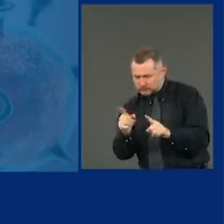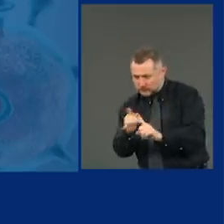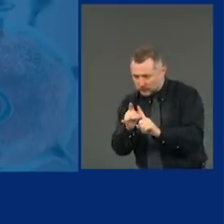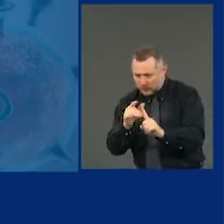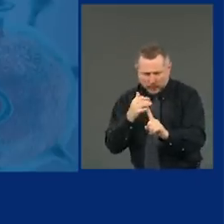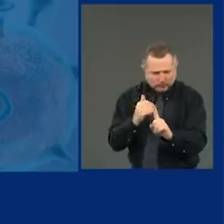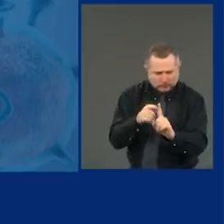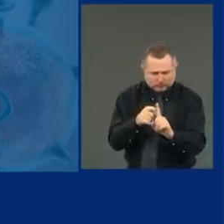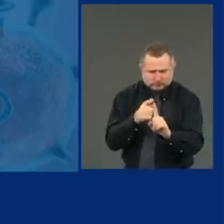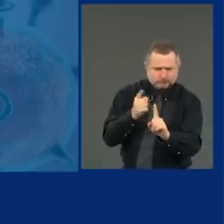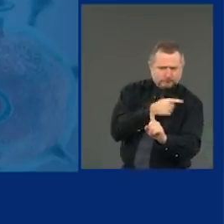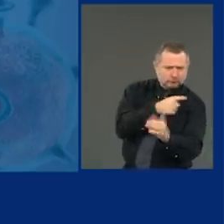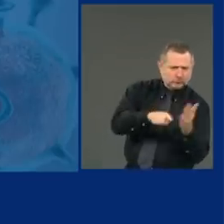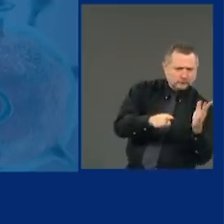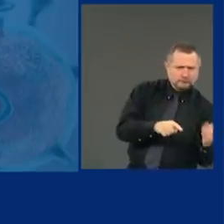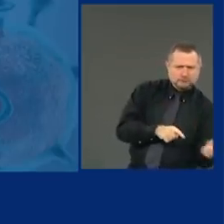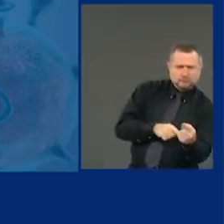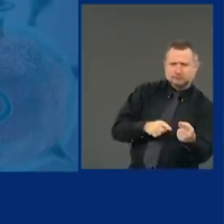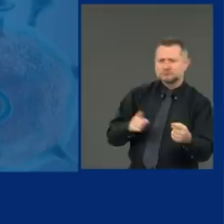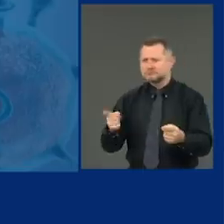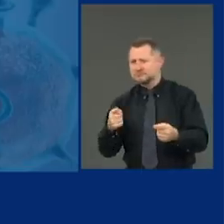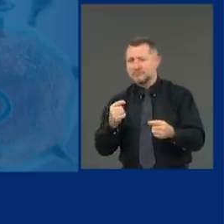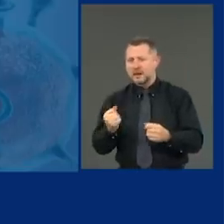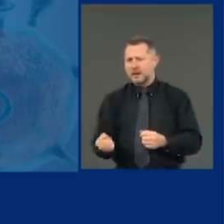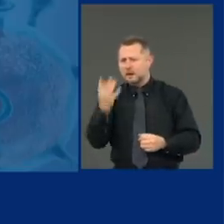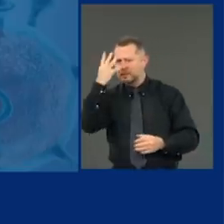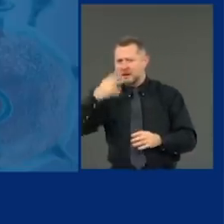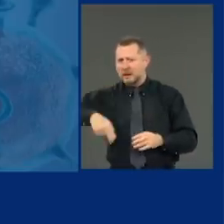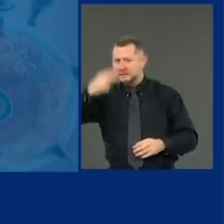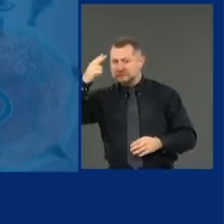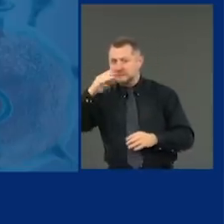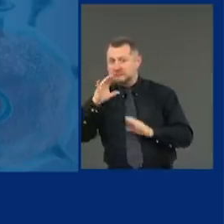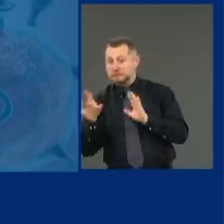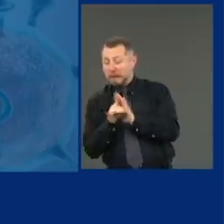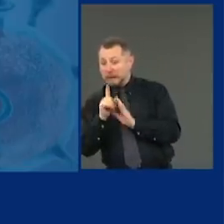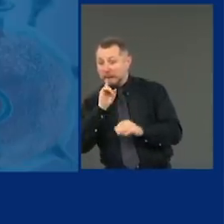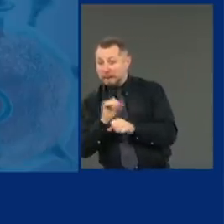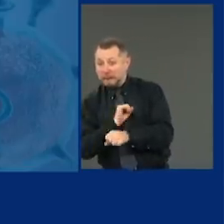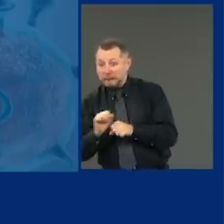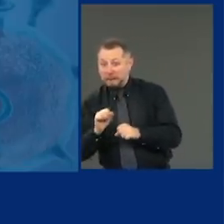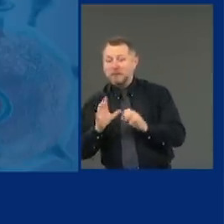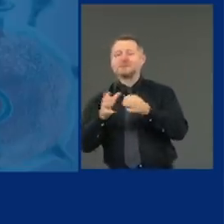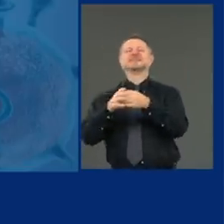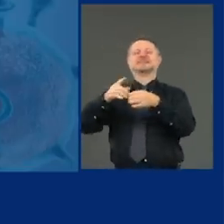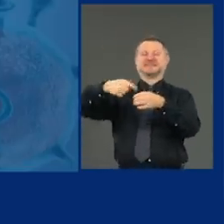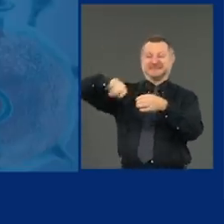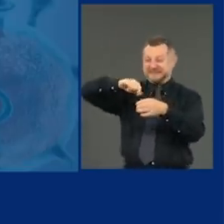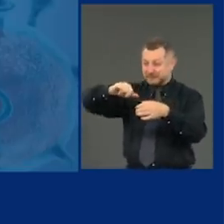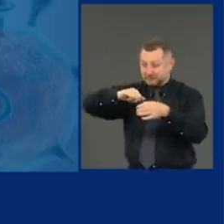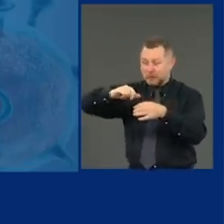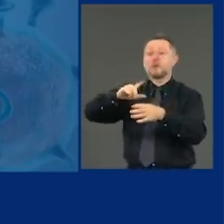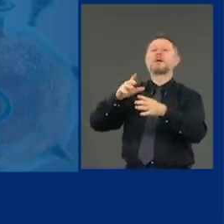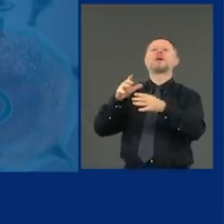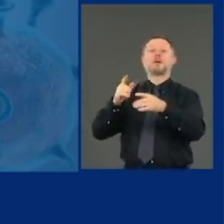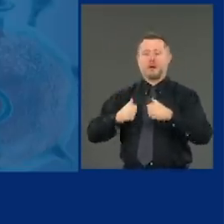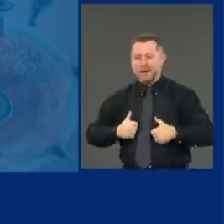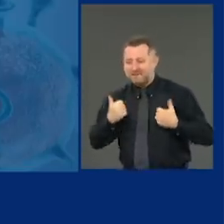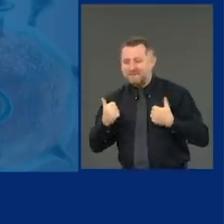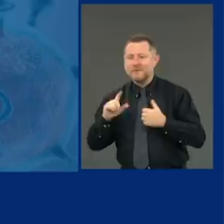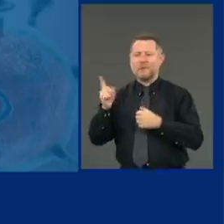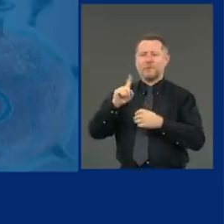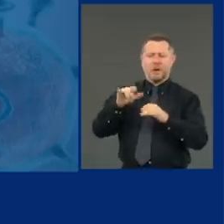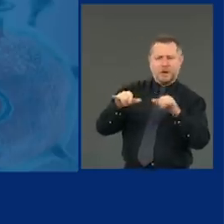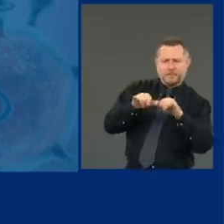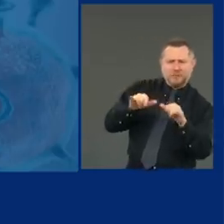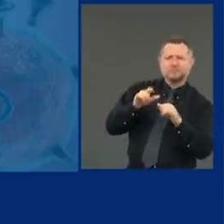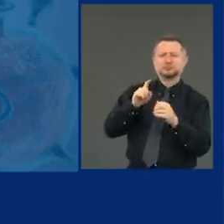people in the cluster? Is there a geographic identity to that cluster? But that has to be done region by region. You have to